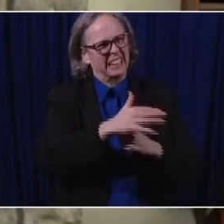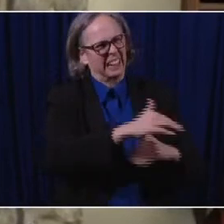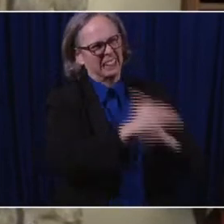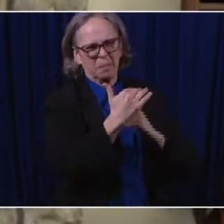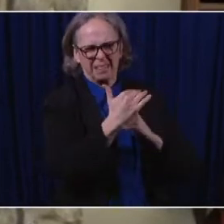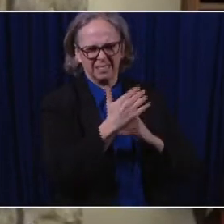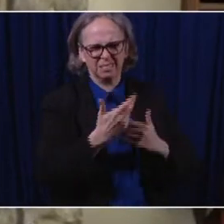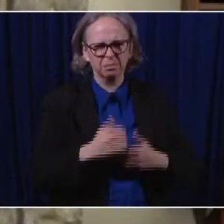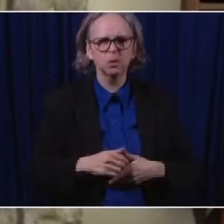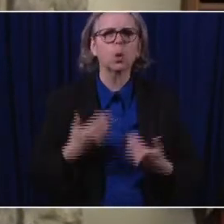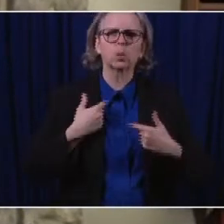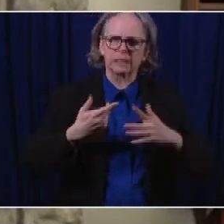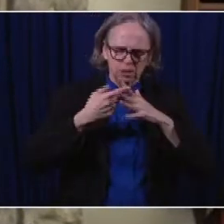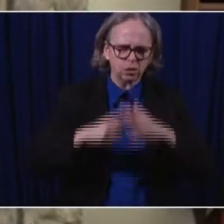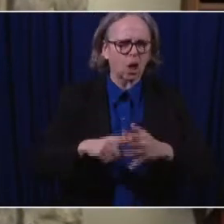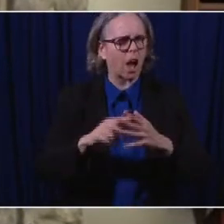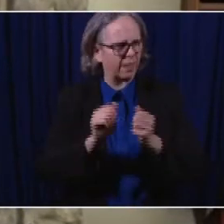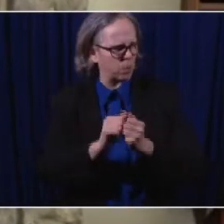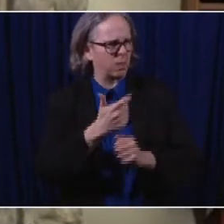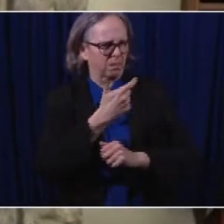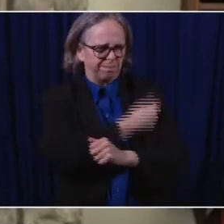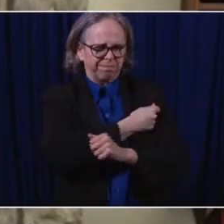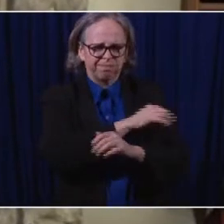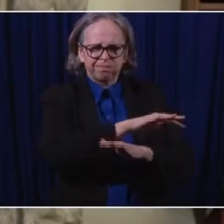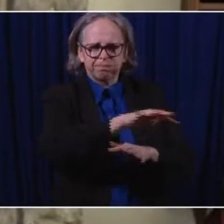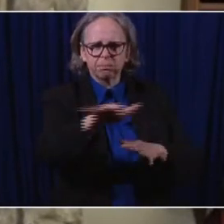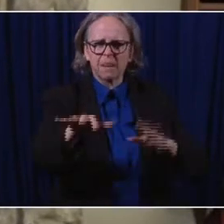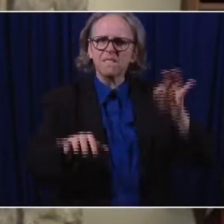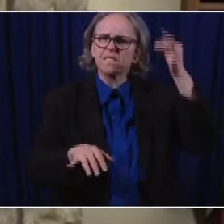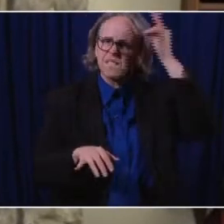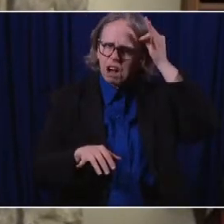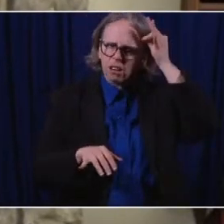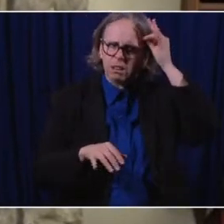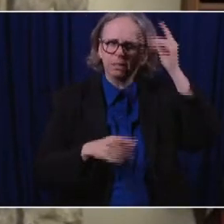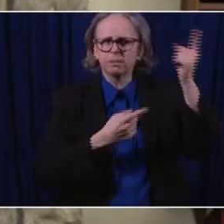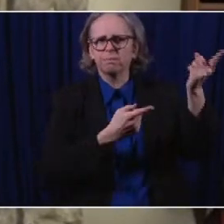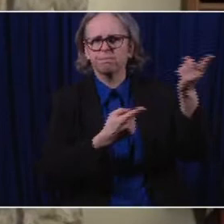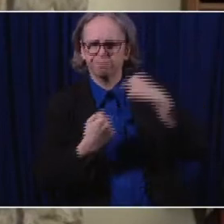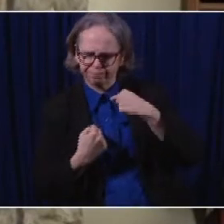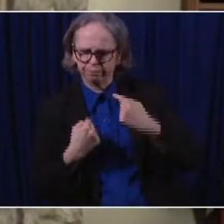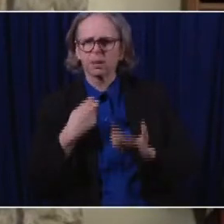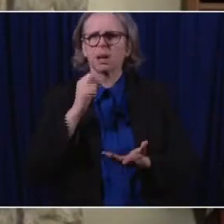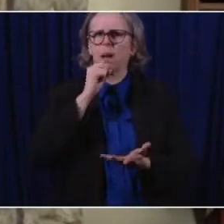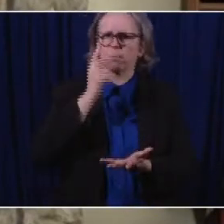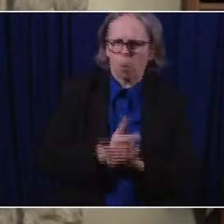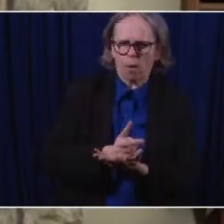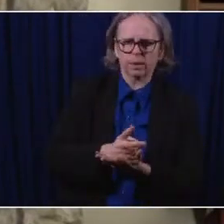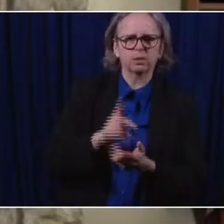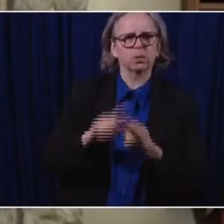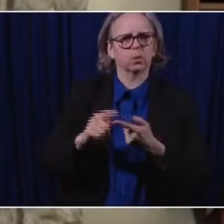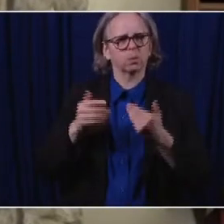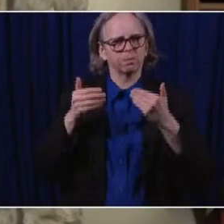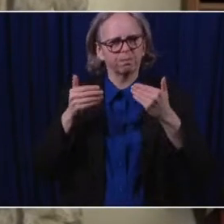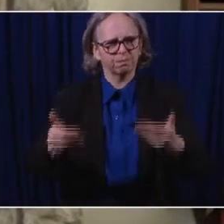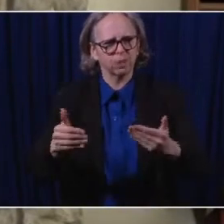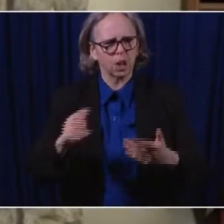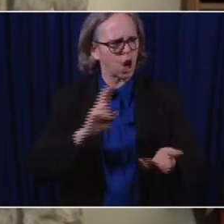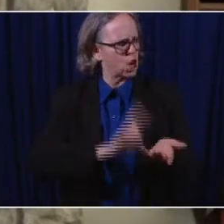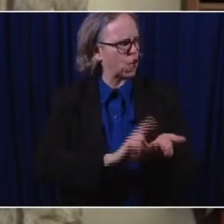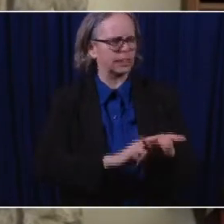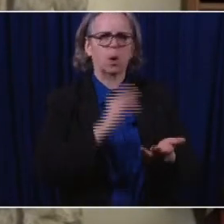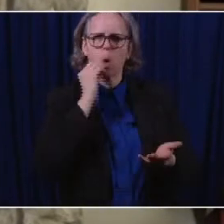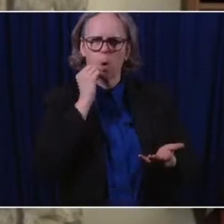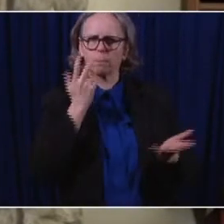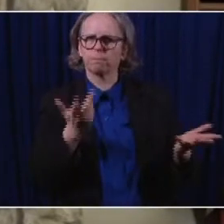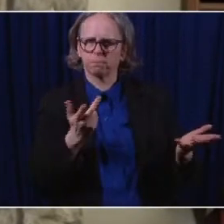federal government gave us permission to start a couple days early, and we started in on nursing homes, and I gave the figures last 2 days ago, but